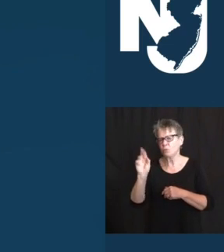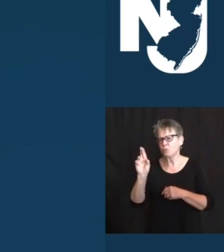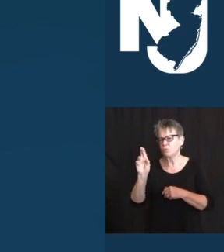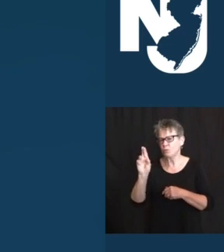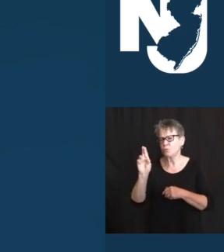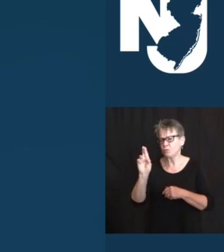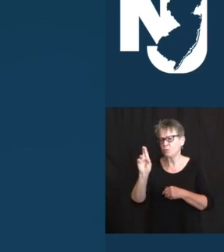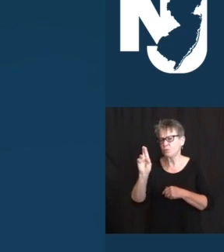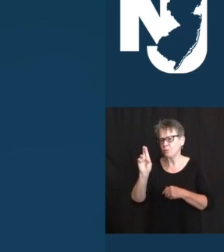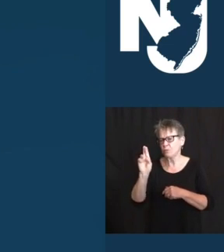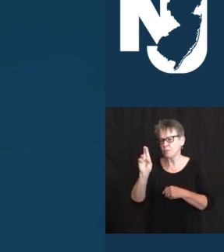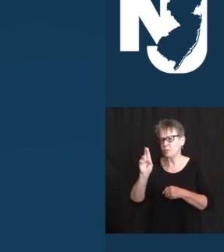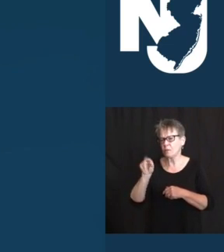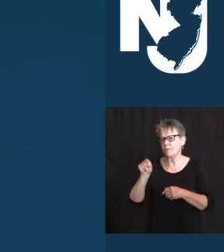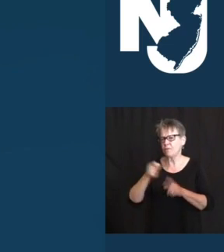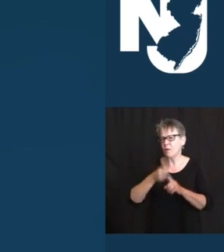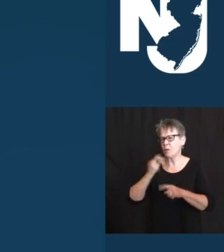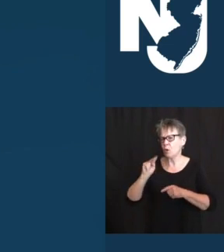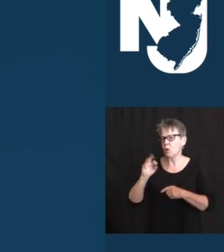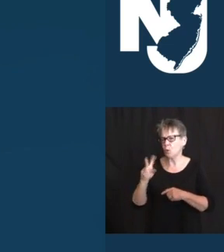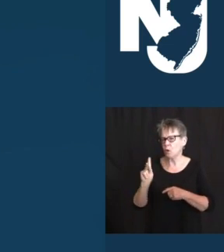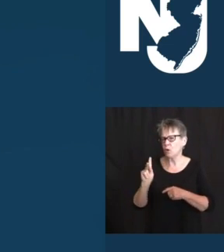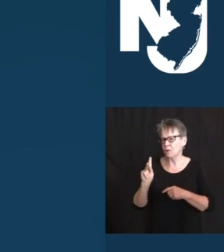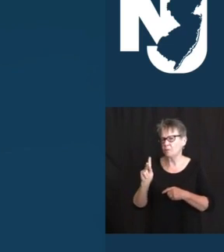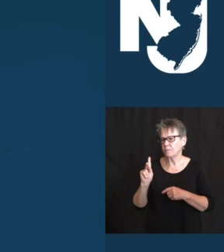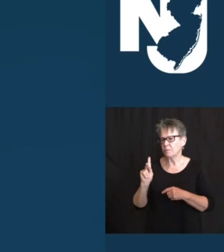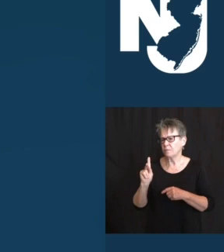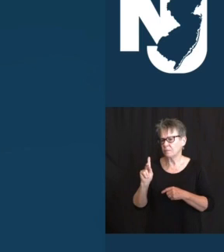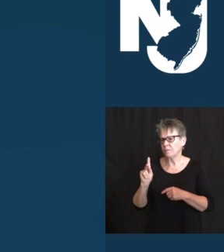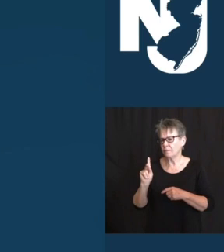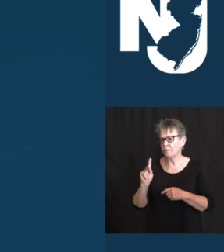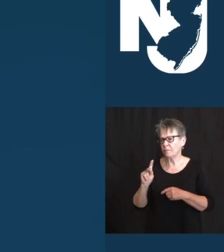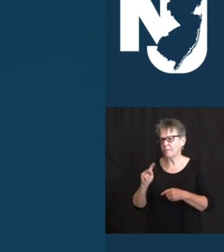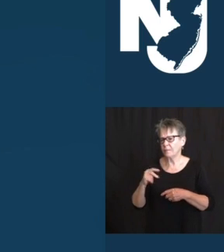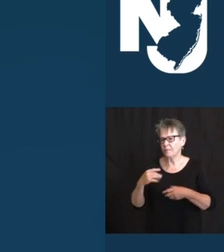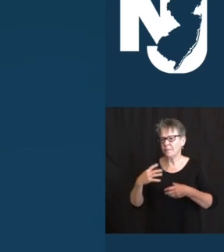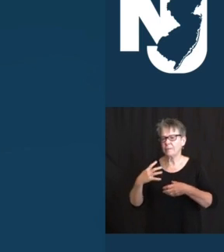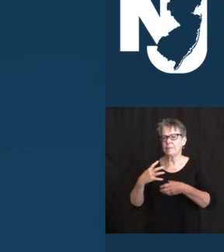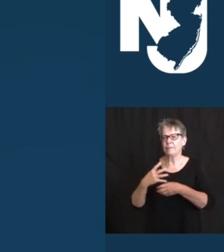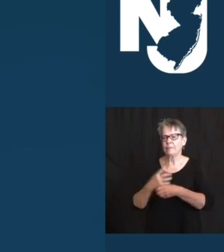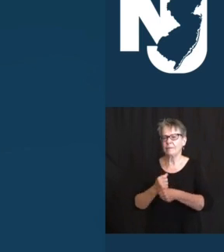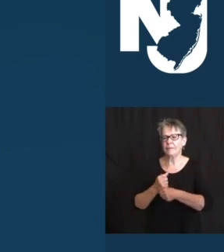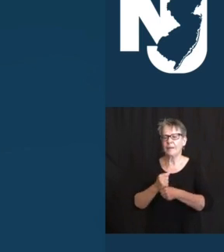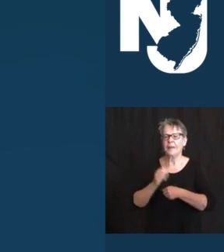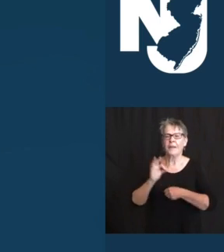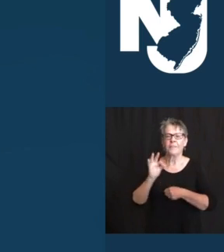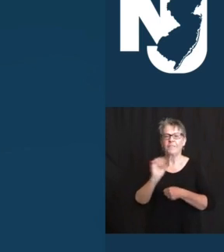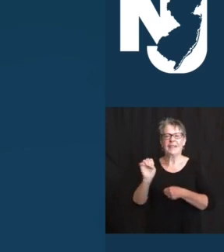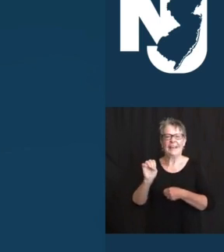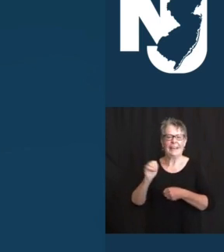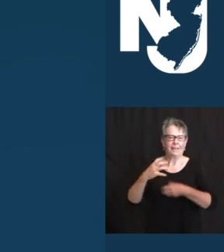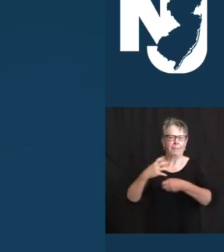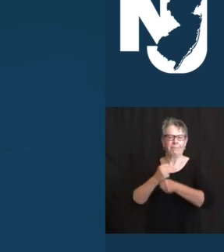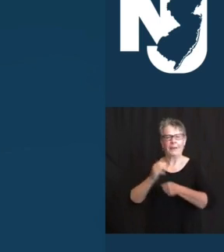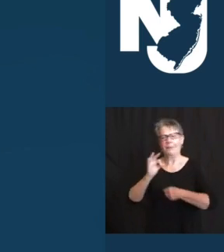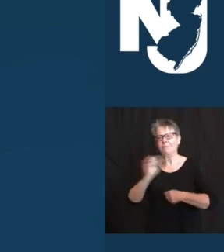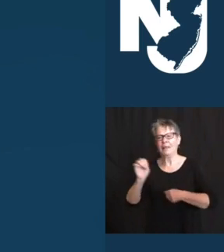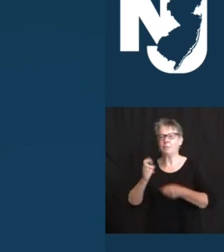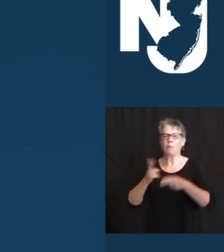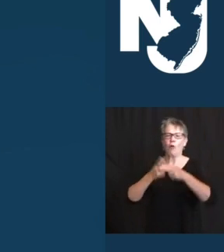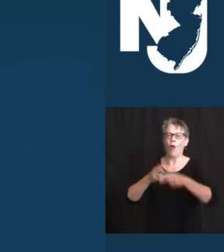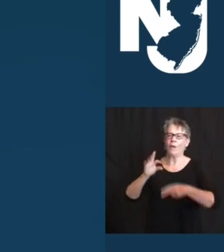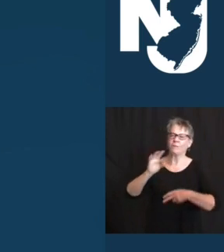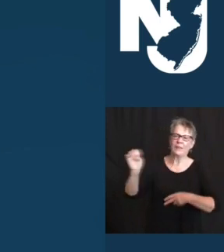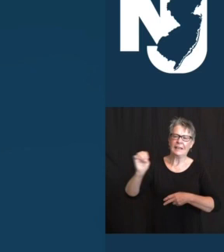known simply to everybody as Fee. She was an only child raised and educated in East Orange, but for the past 34